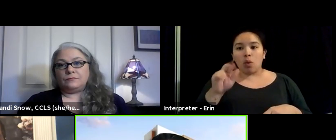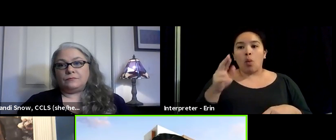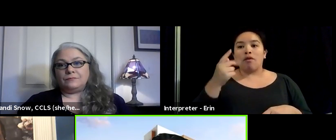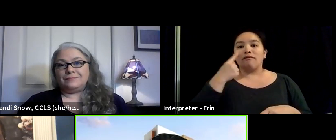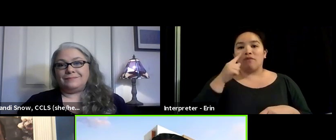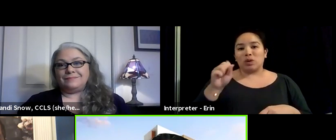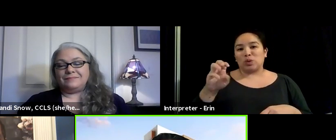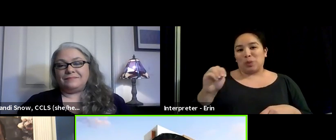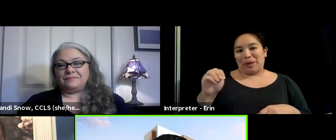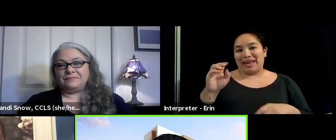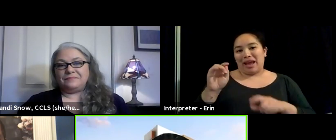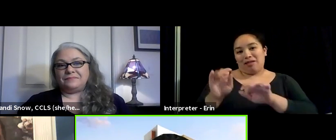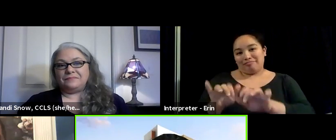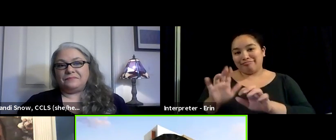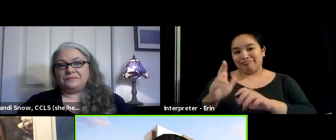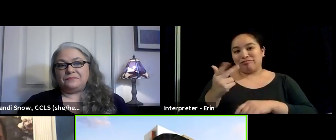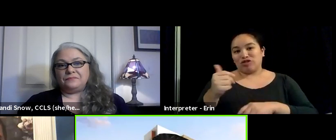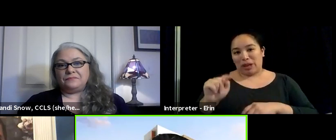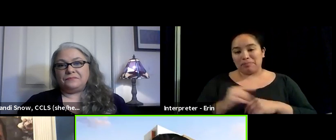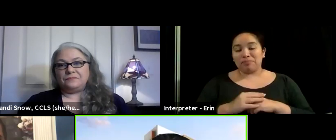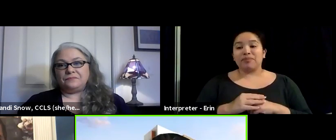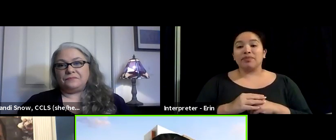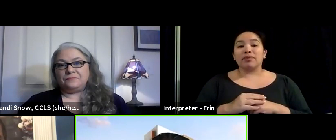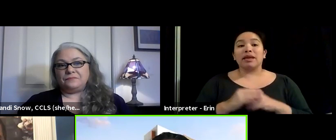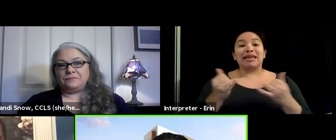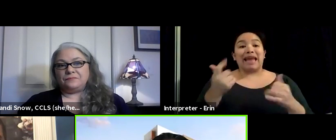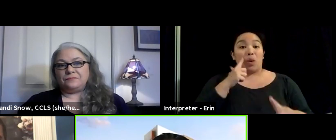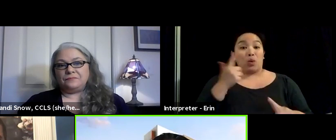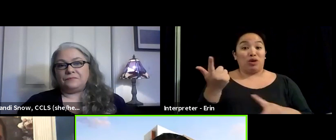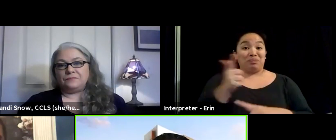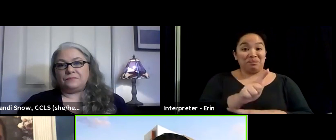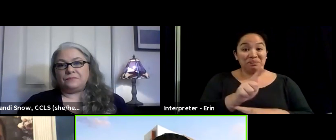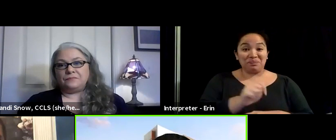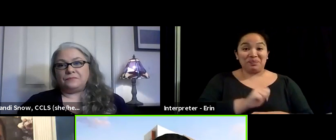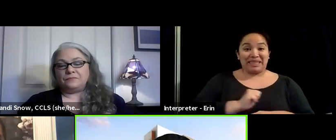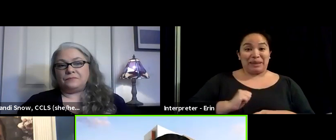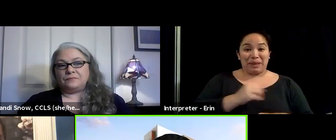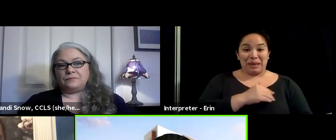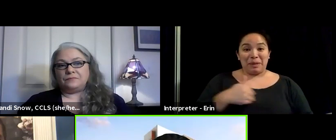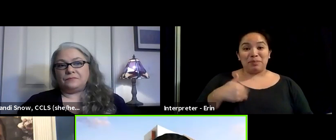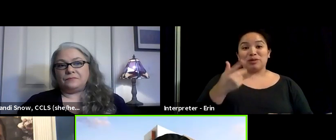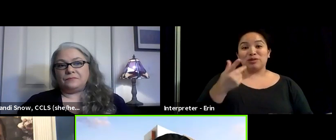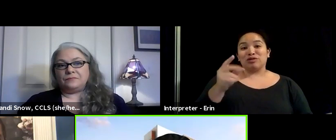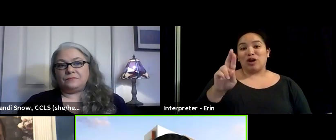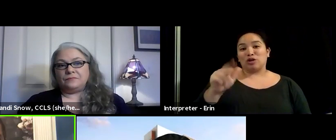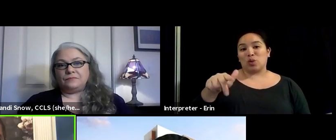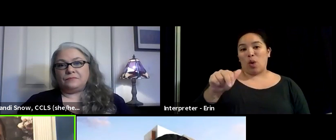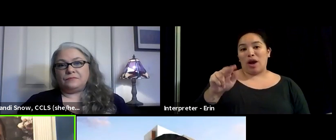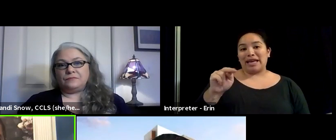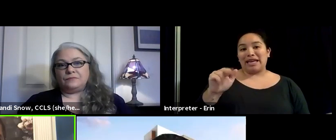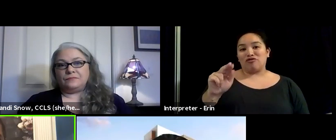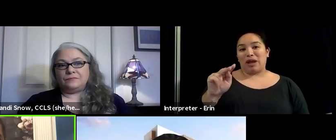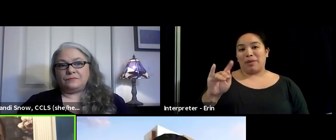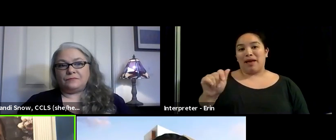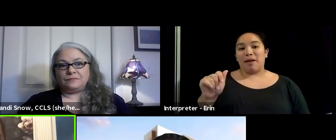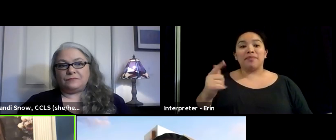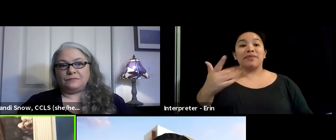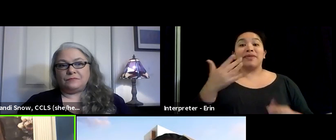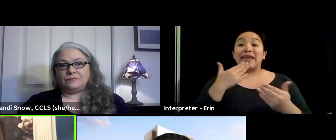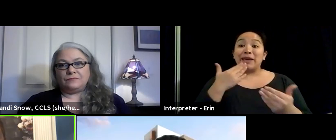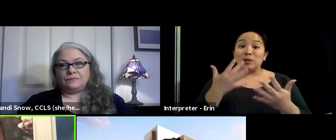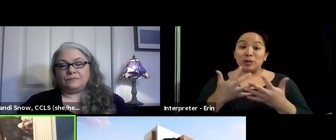With that, I will turn over to our Assembly member, Dr. Joaquin Arambula. Thank you, Council President